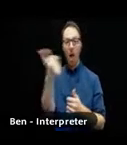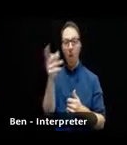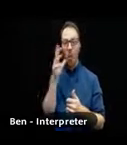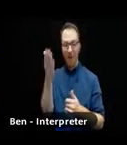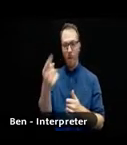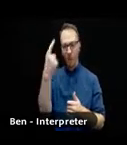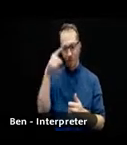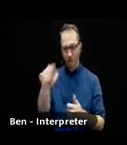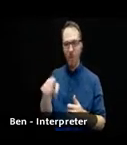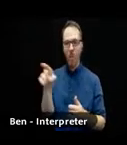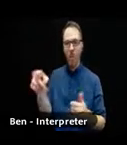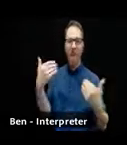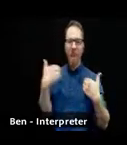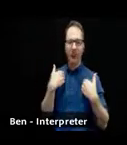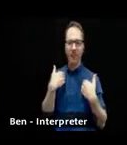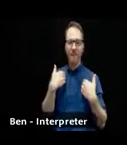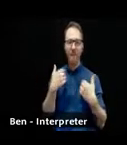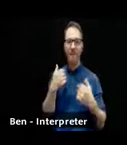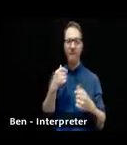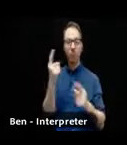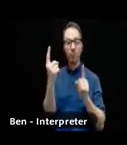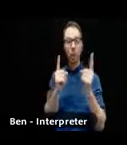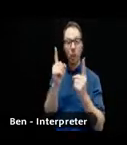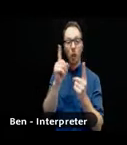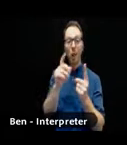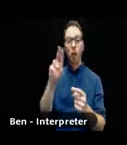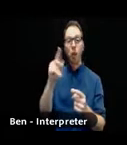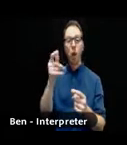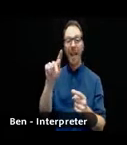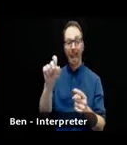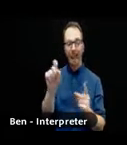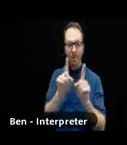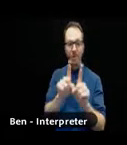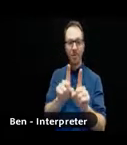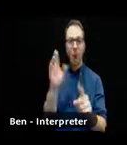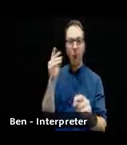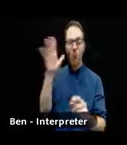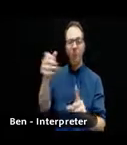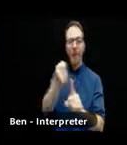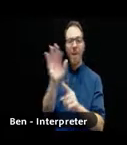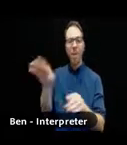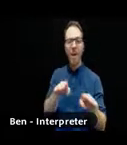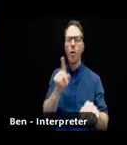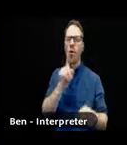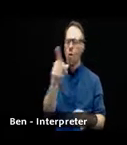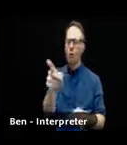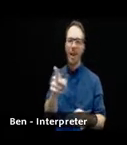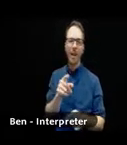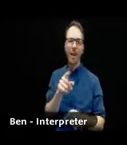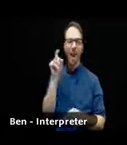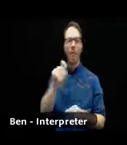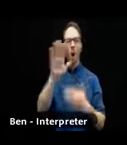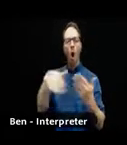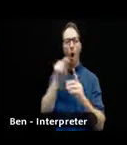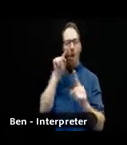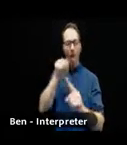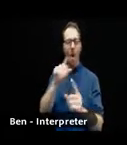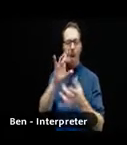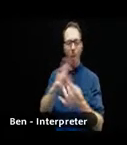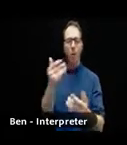them? Do they have a surrogate? Understanding the impact of their behavior, right? Really, it's just got to be all about what is good